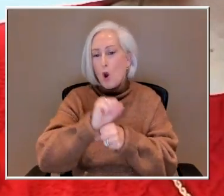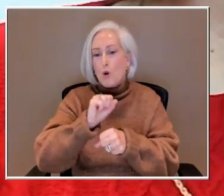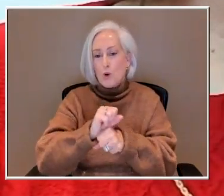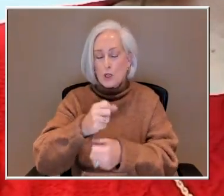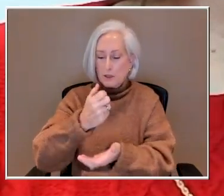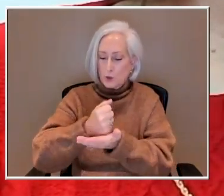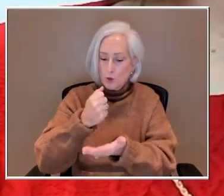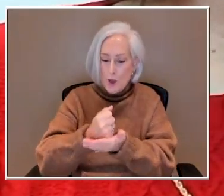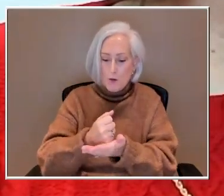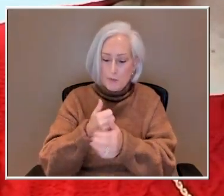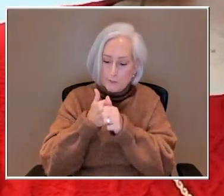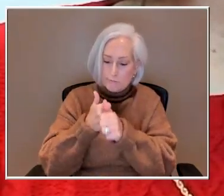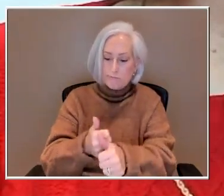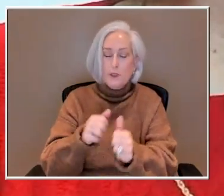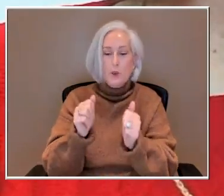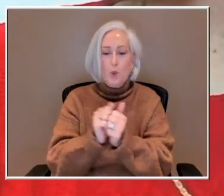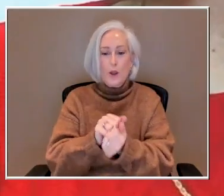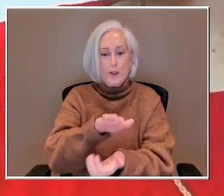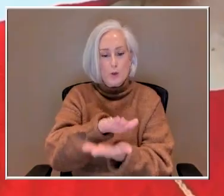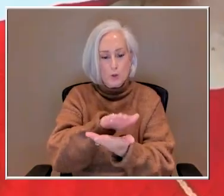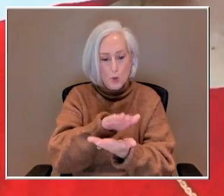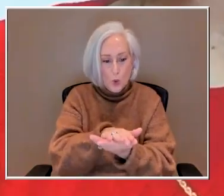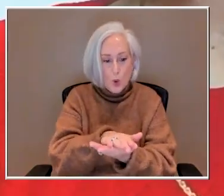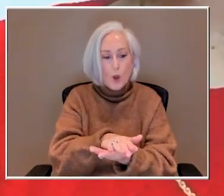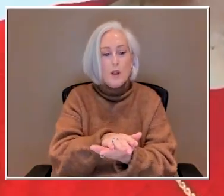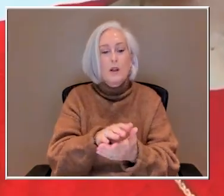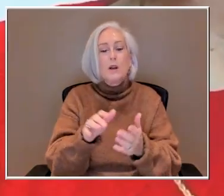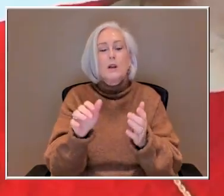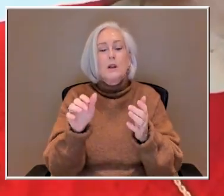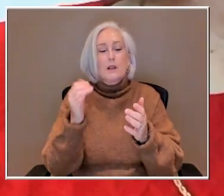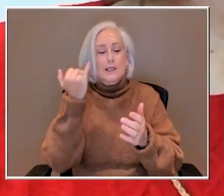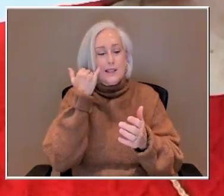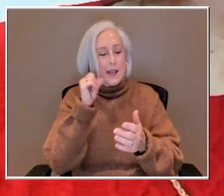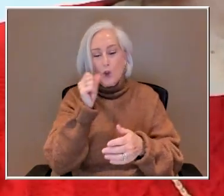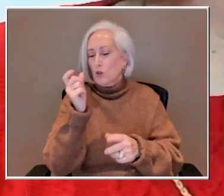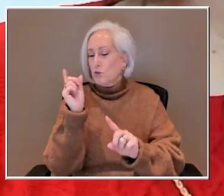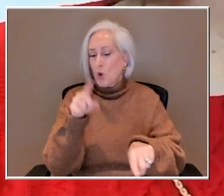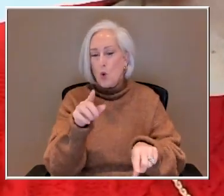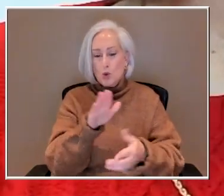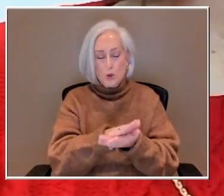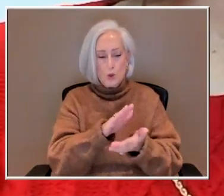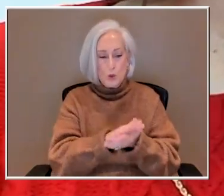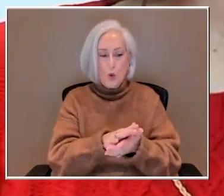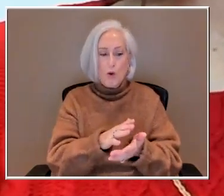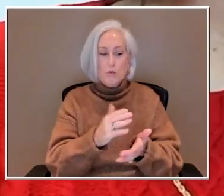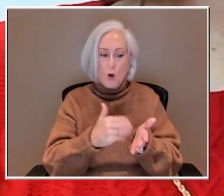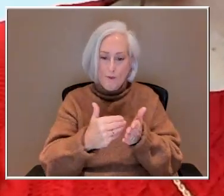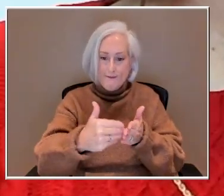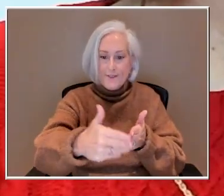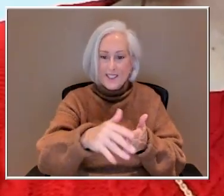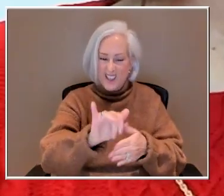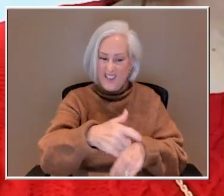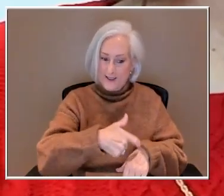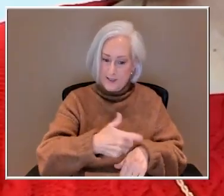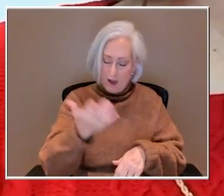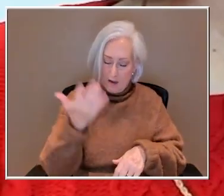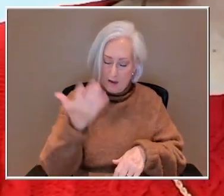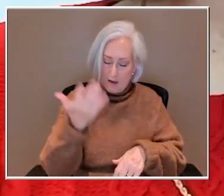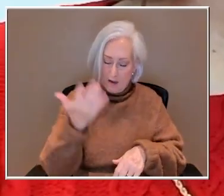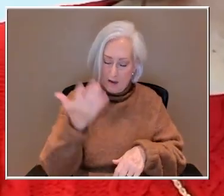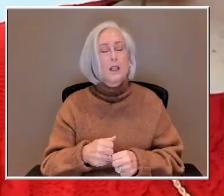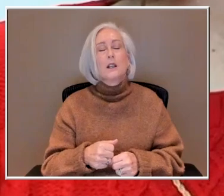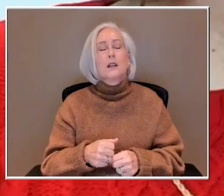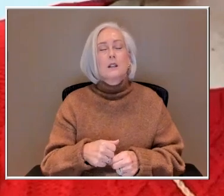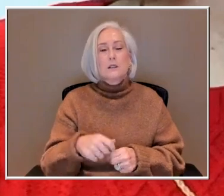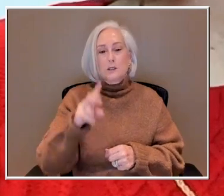me on track with the schoolwork without being in school as much, because that was the other big part, is I missed a lot of school at that time. So just